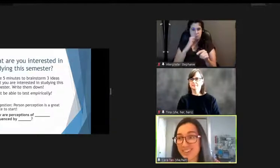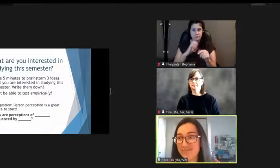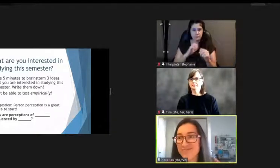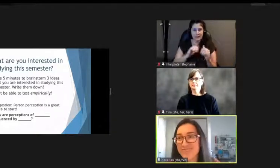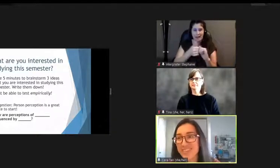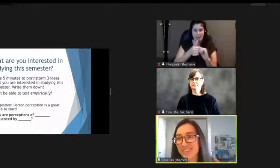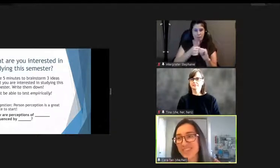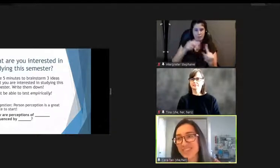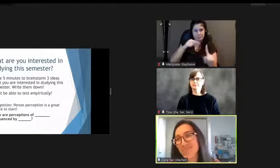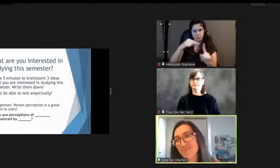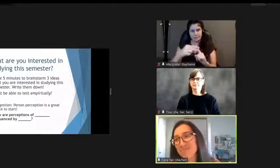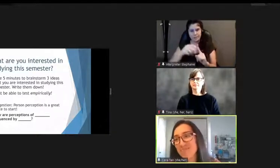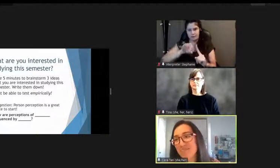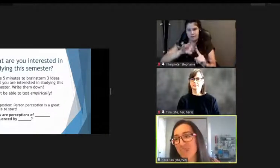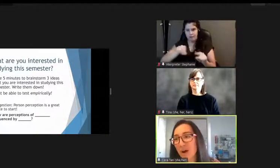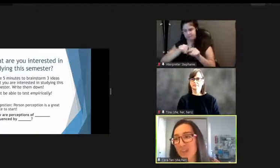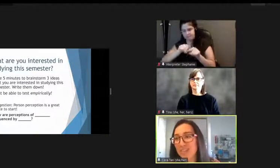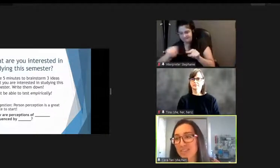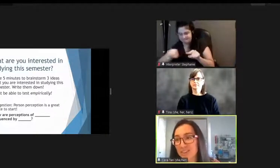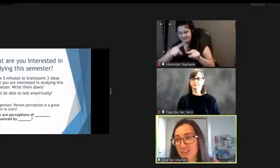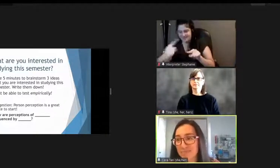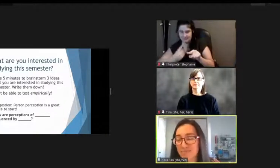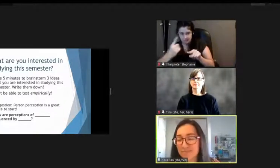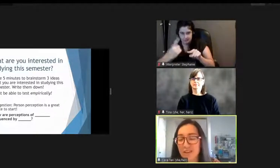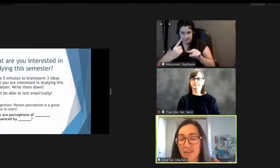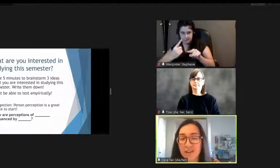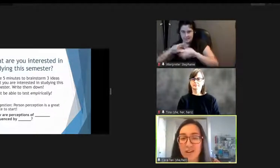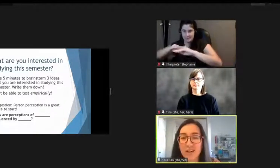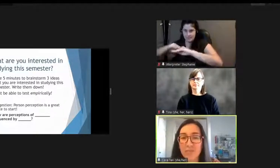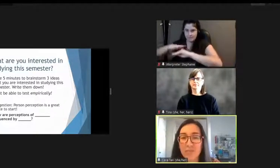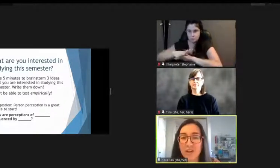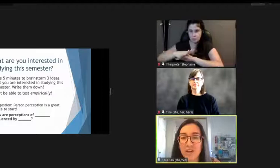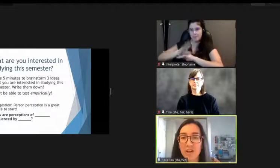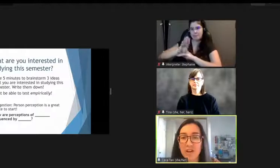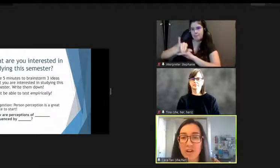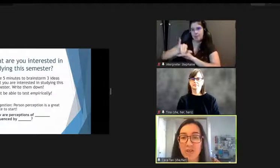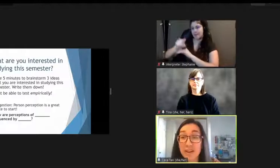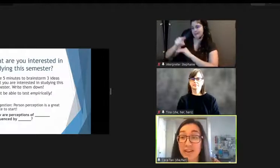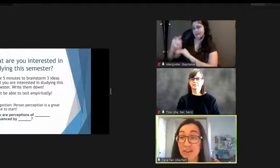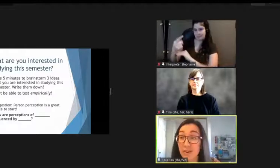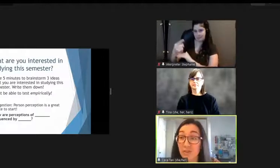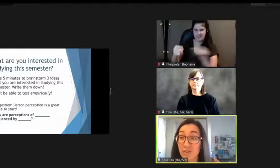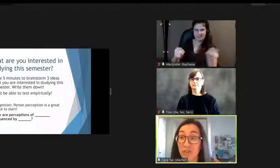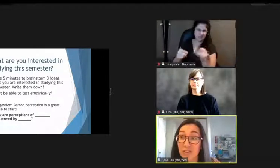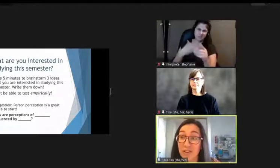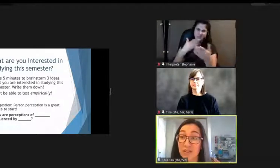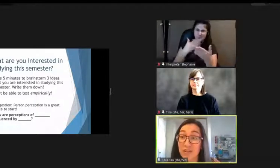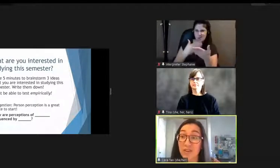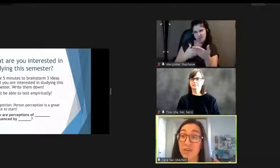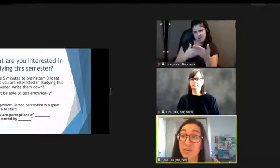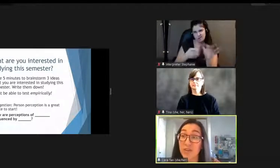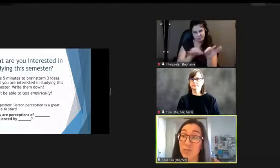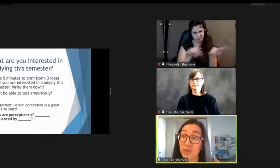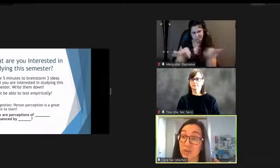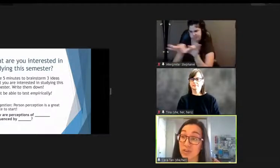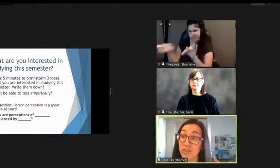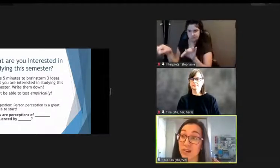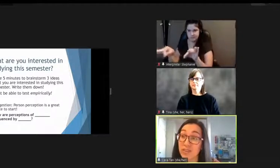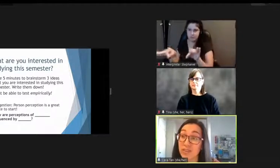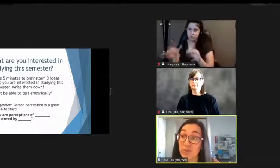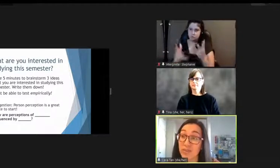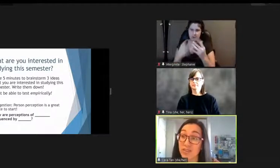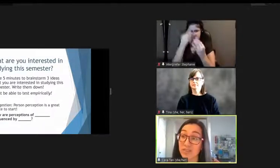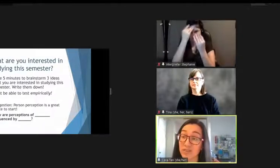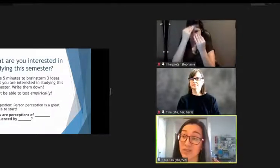whatever it is. That's a place to start. write down those 3 ideas and bring them with you to